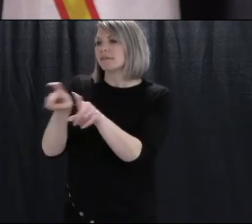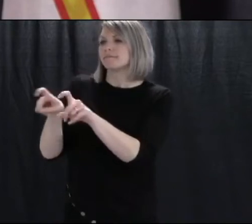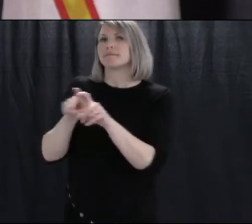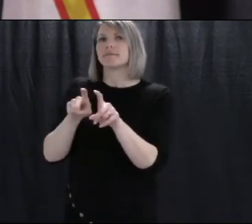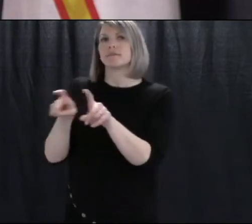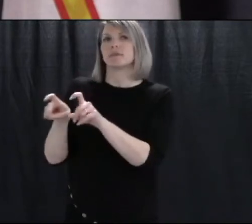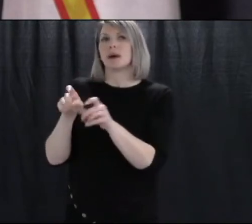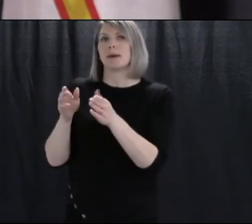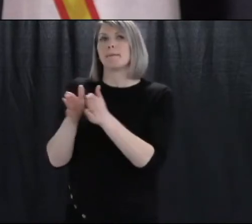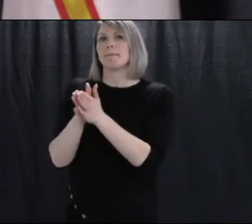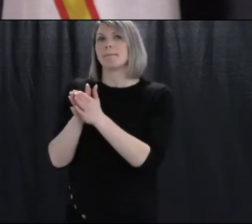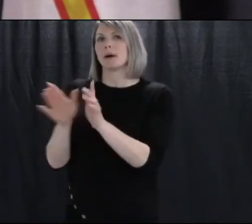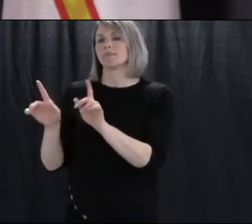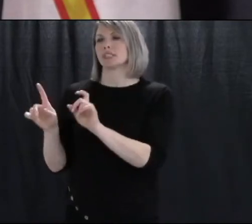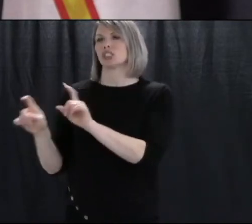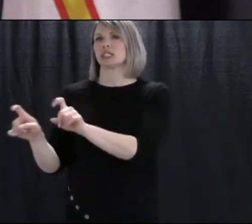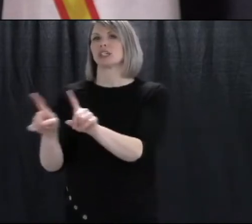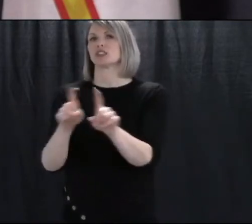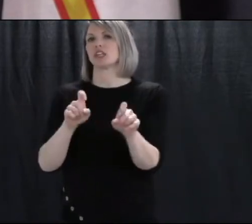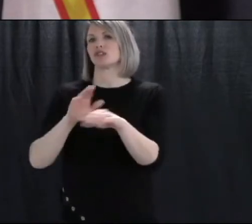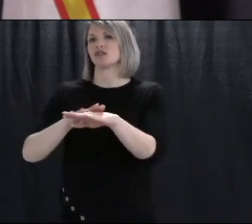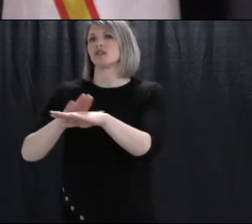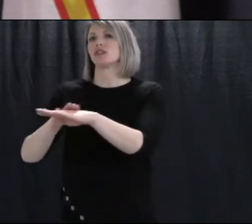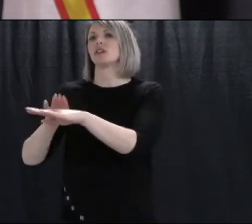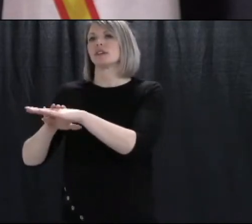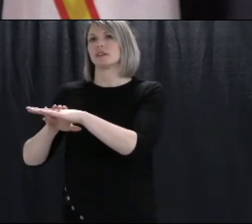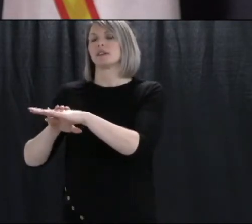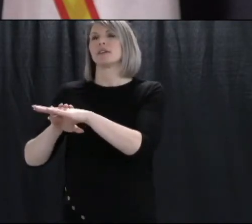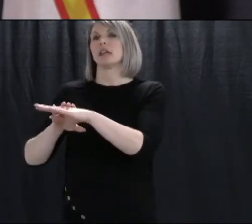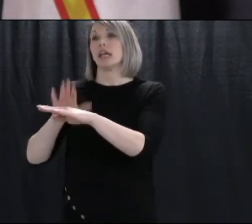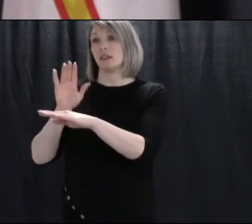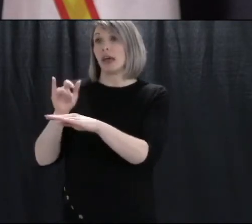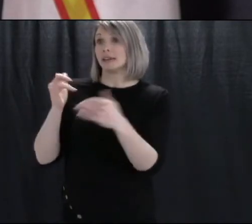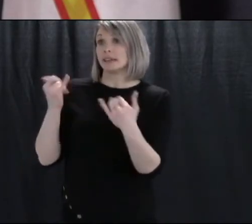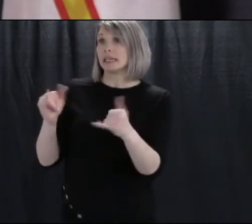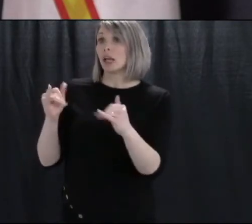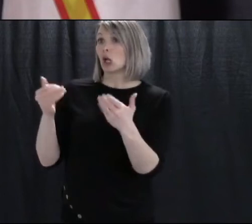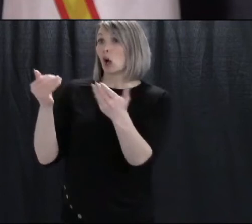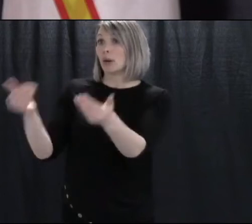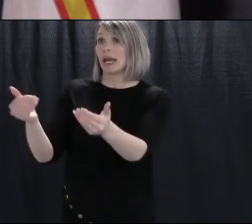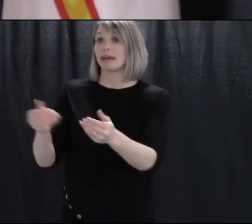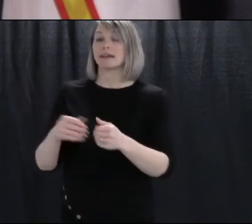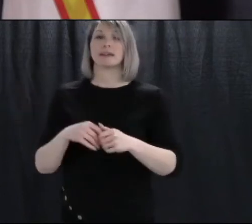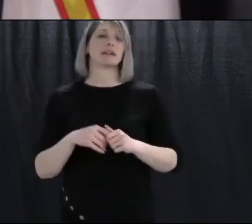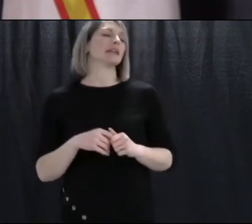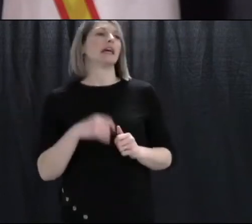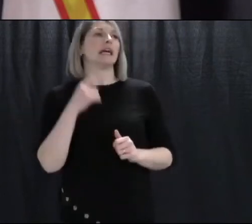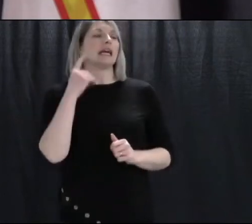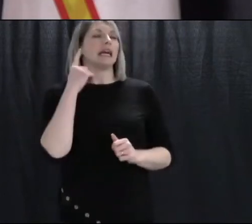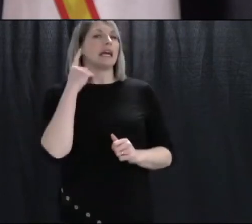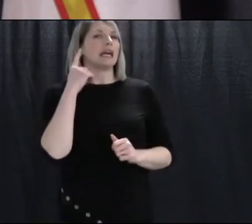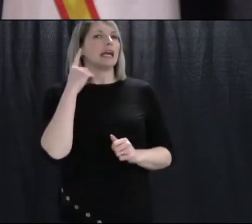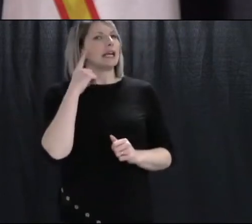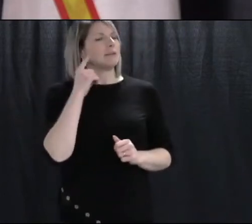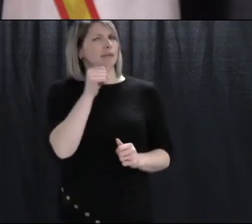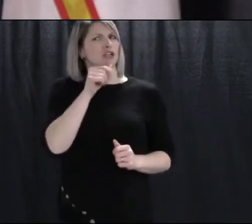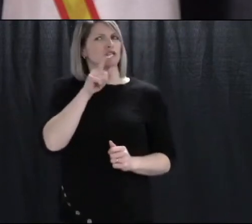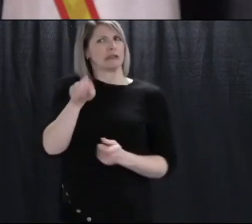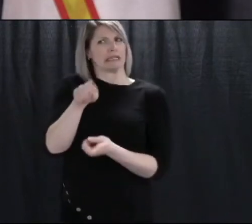Impact Assessment Agency of Canada not suspending their public consultation. Yes. Yeah, I'm not sure what stage that